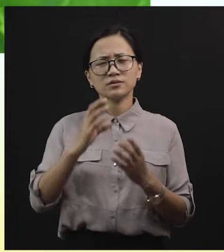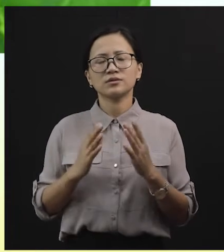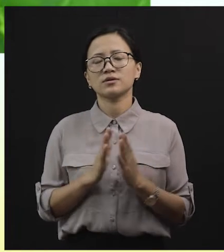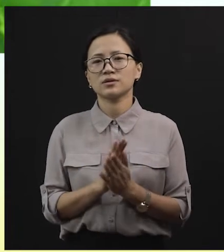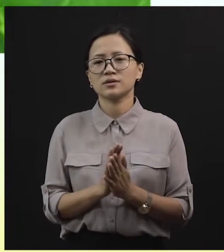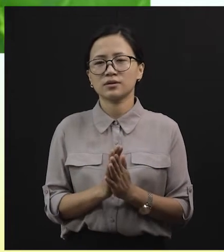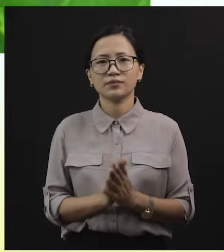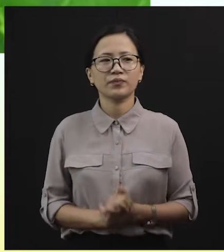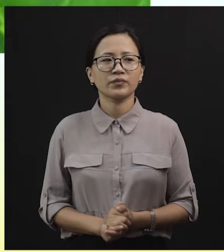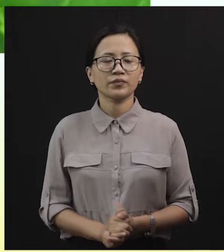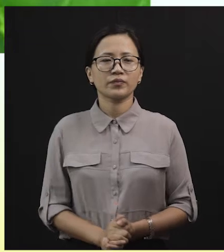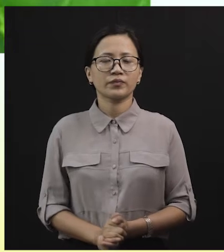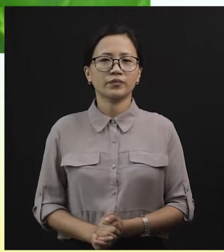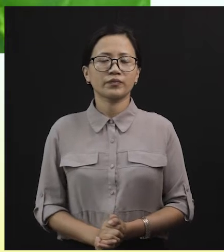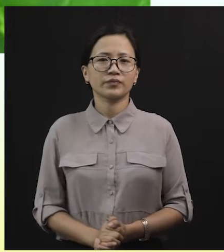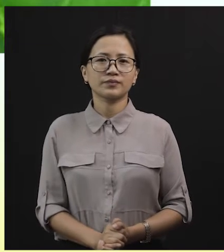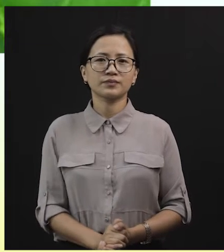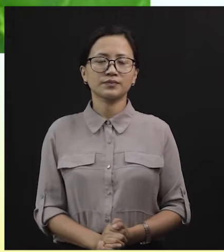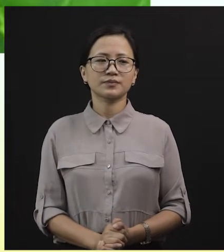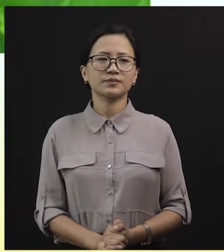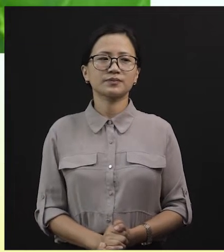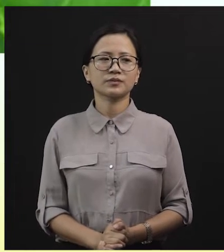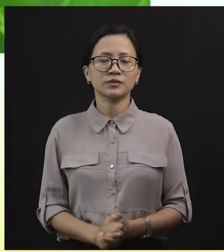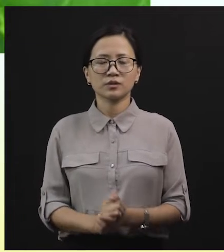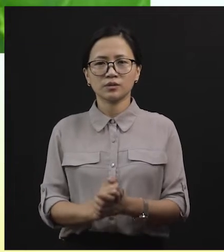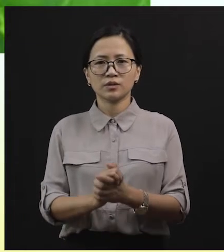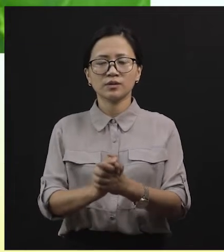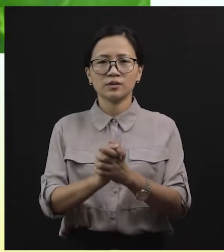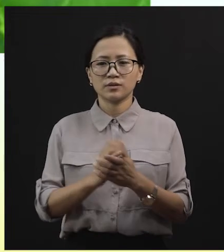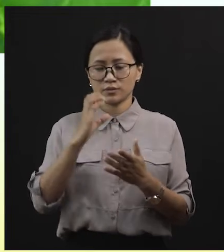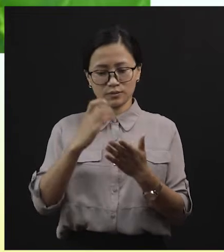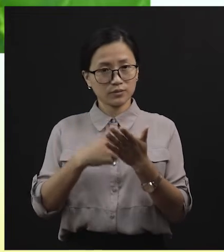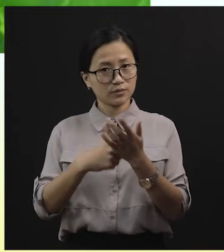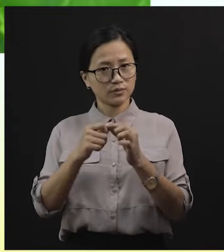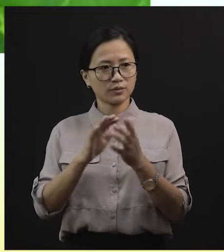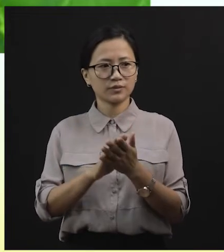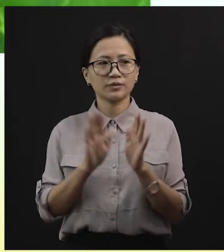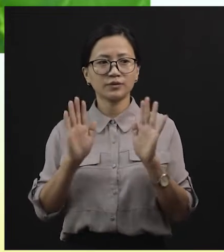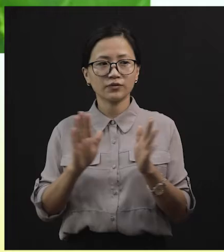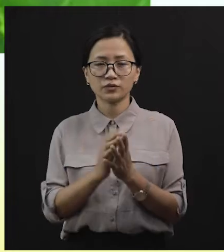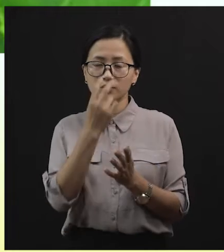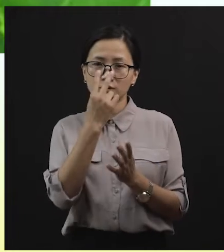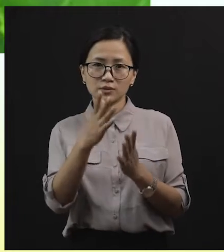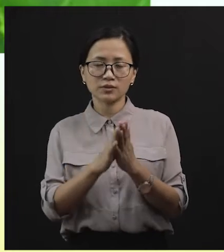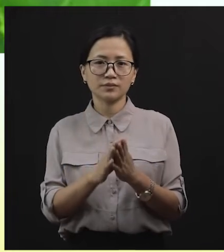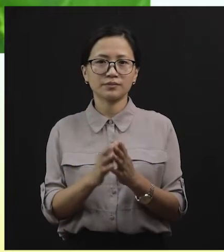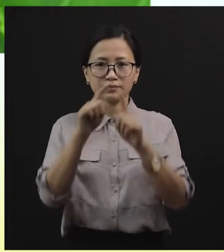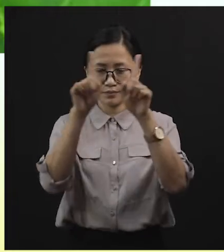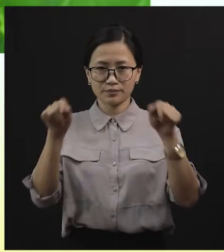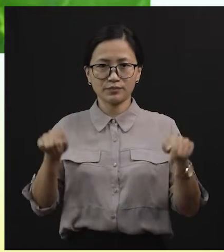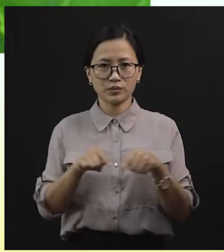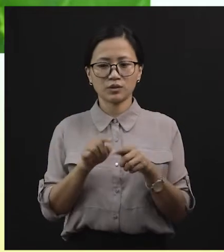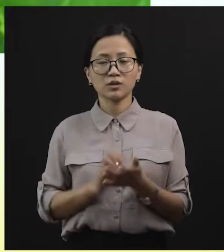right? So, the cricket, they are chirping cheerily. See, they are happily jumping from one place